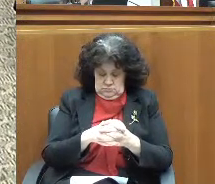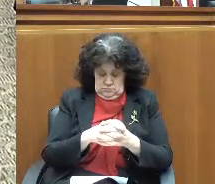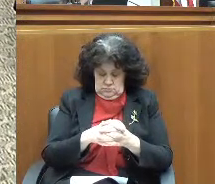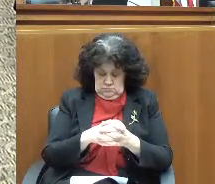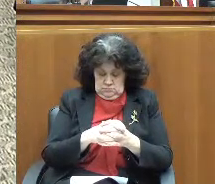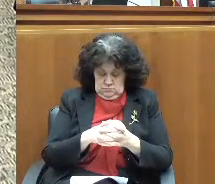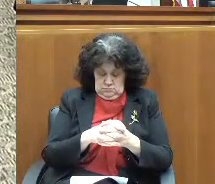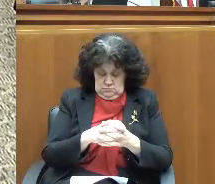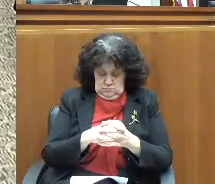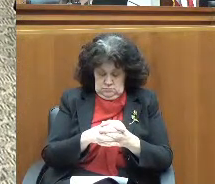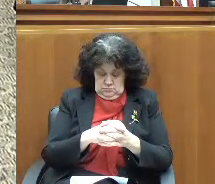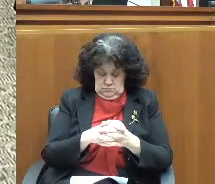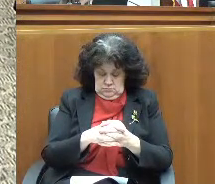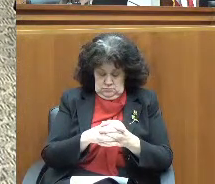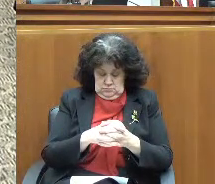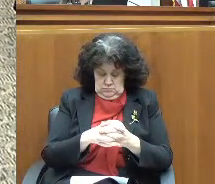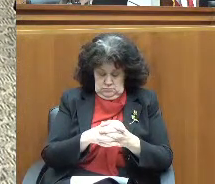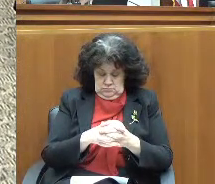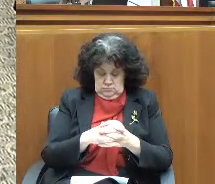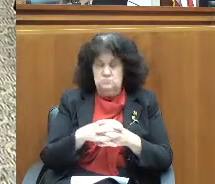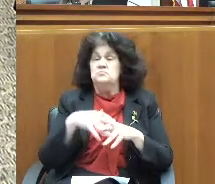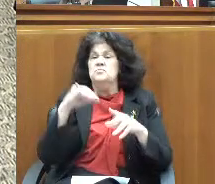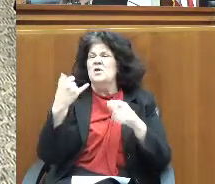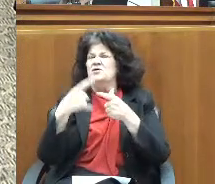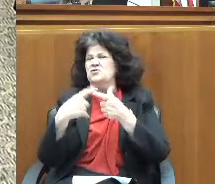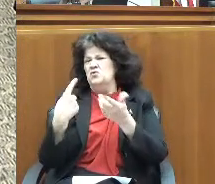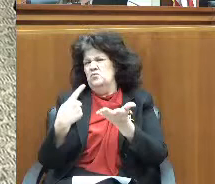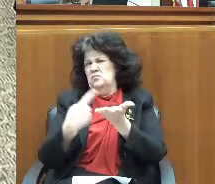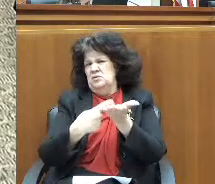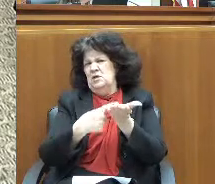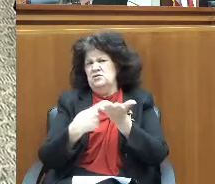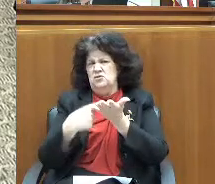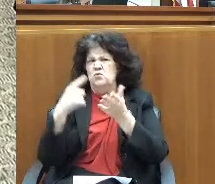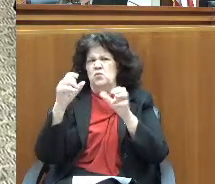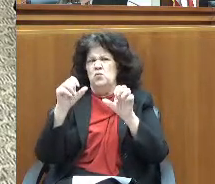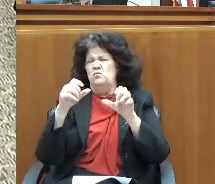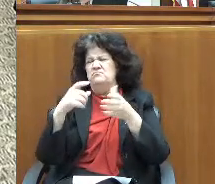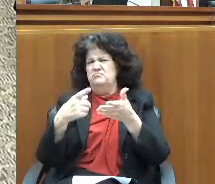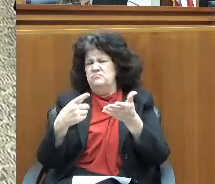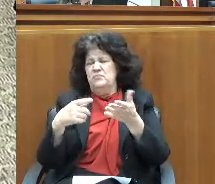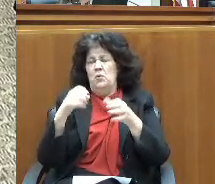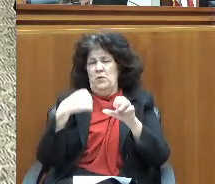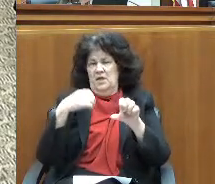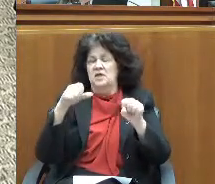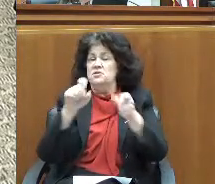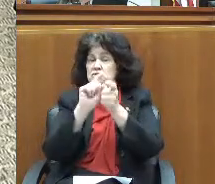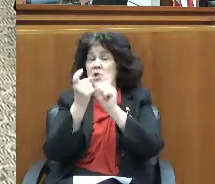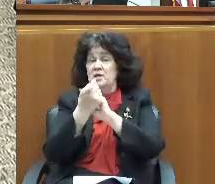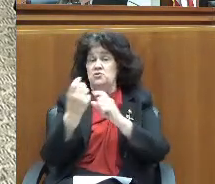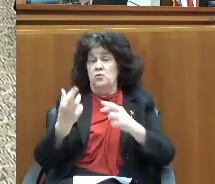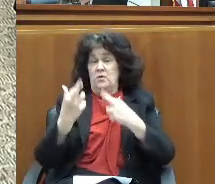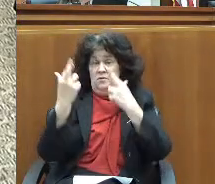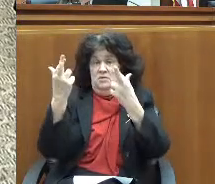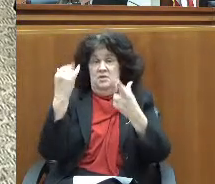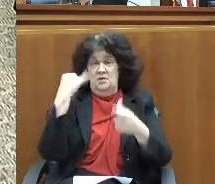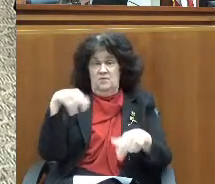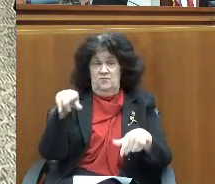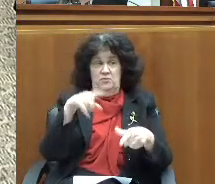It's just to get the discussion going. We can change the recommendation if y'all want after discussion. So what did they